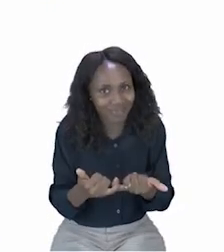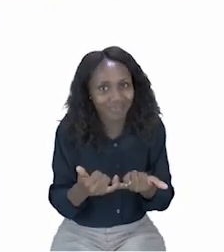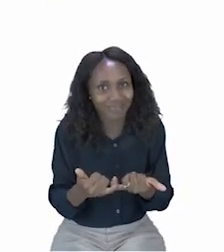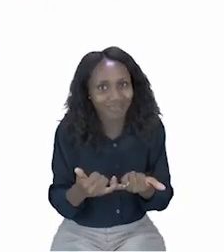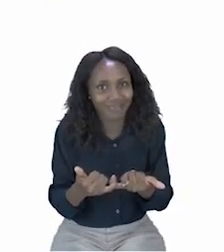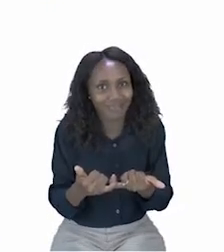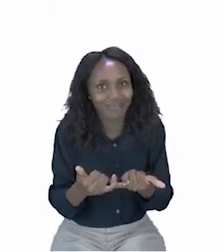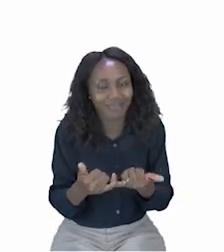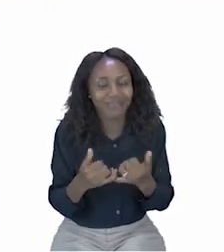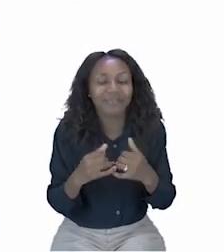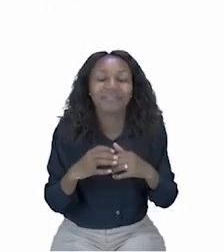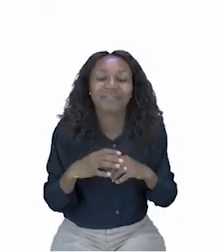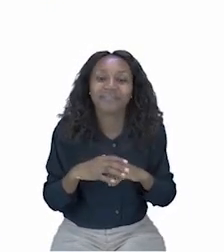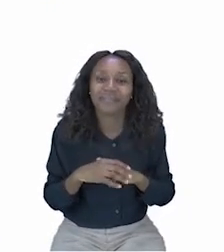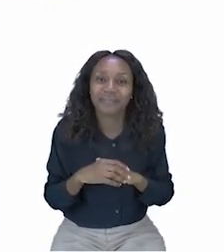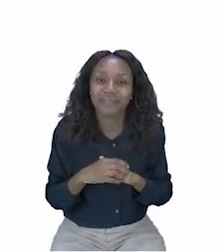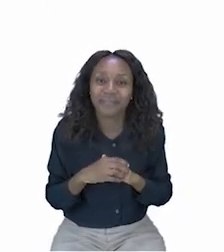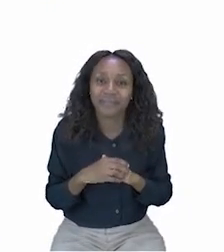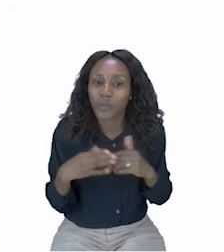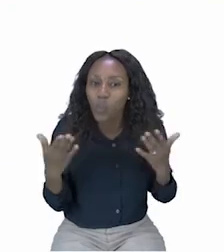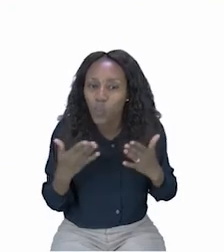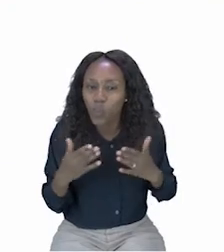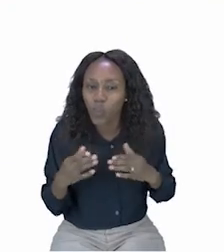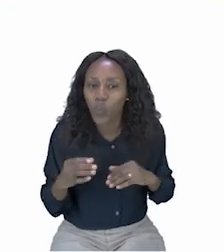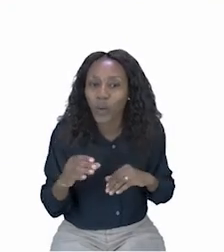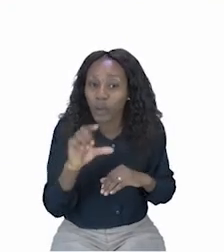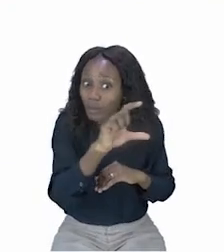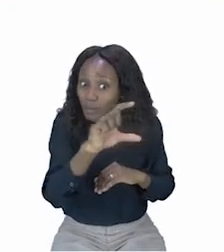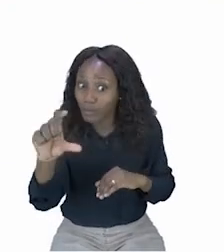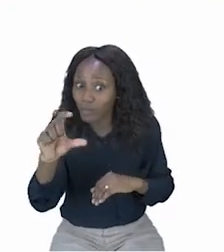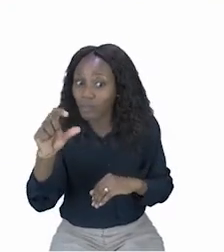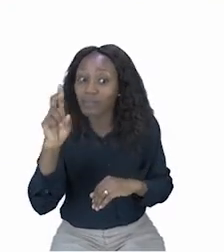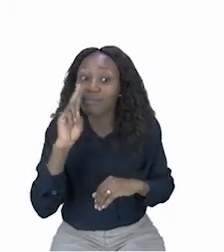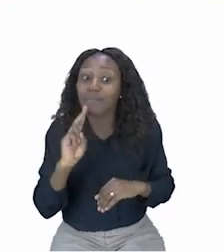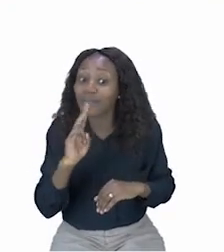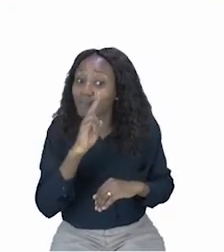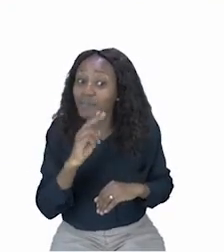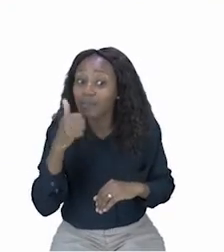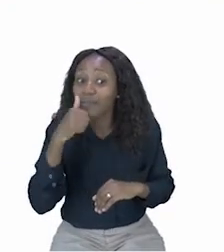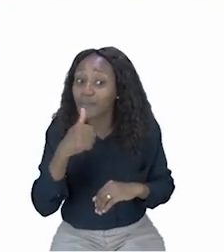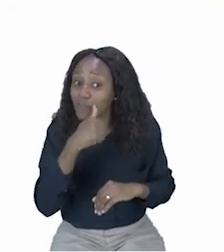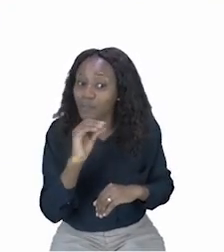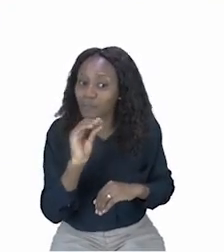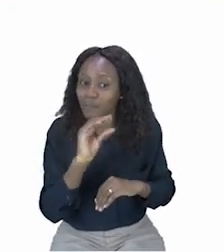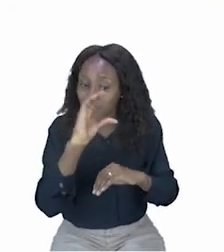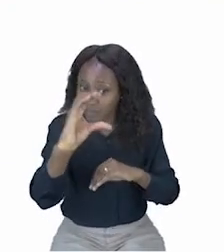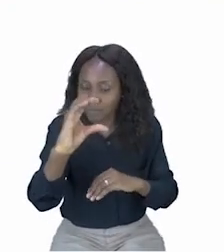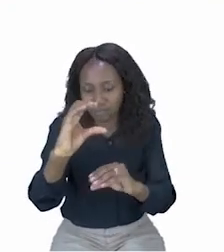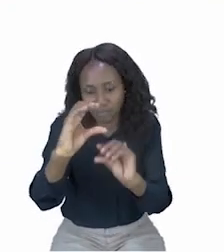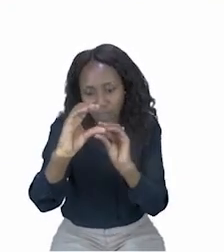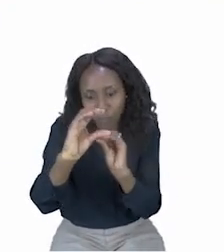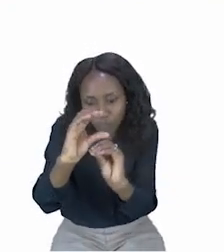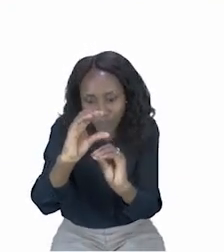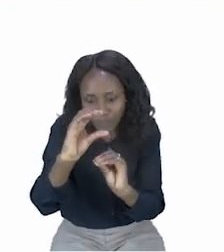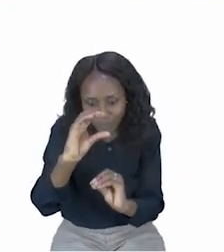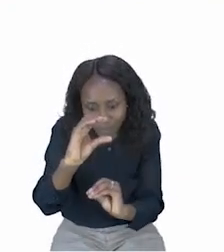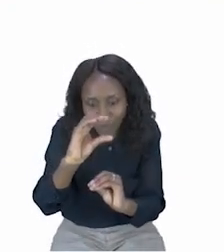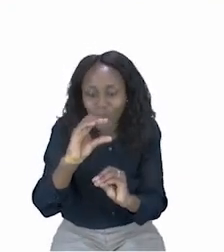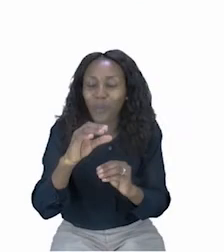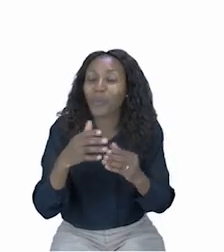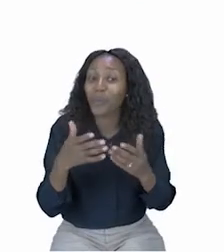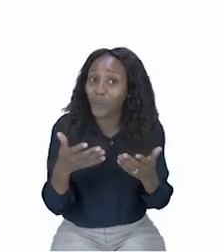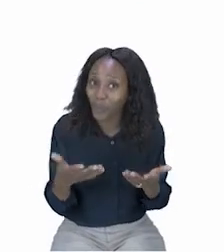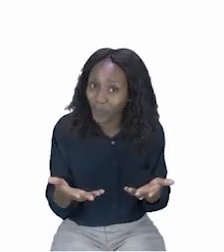one, under uncle and auntie or aunt. And then we have our other